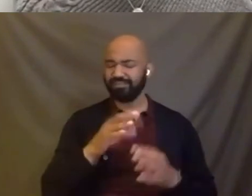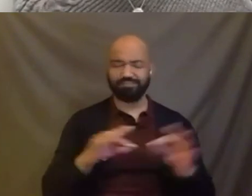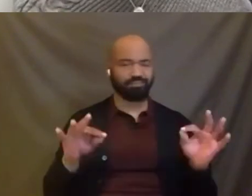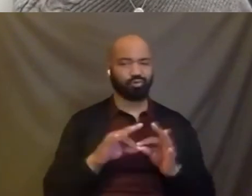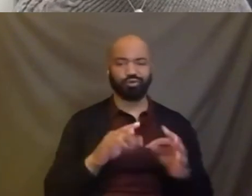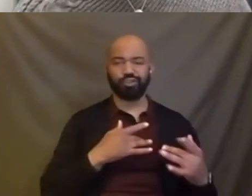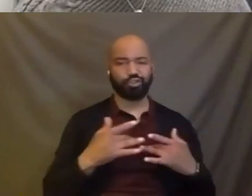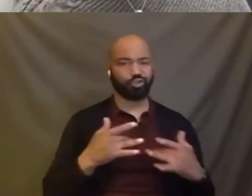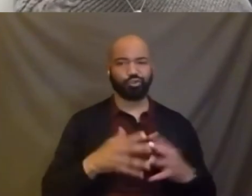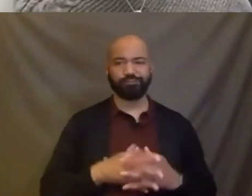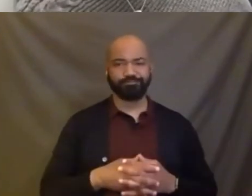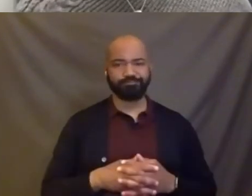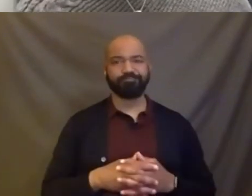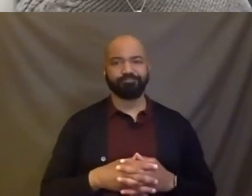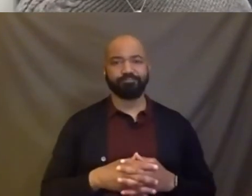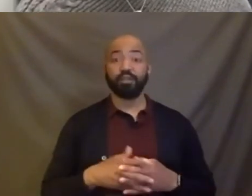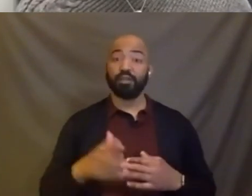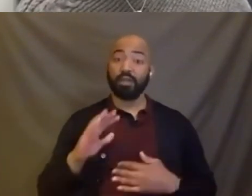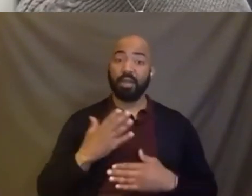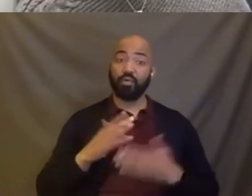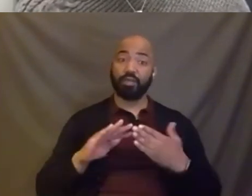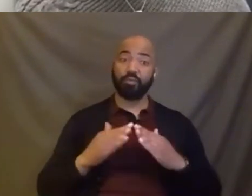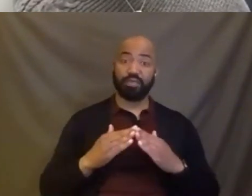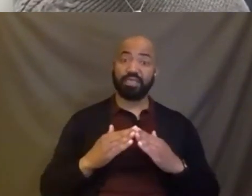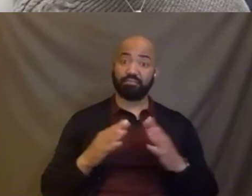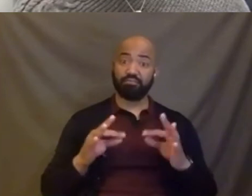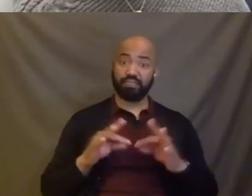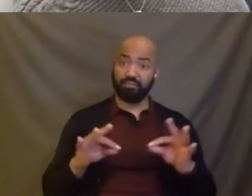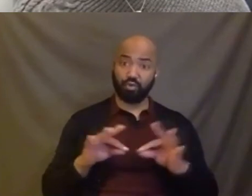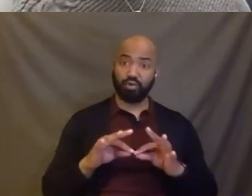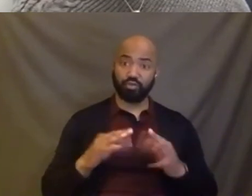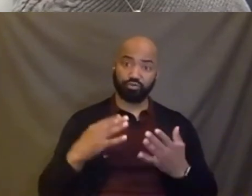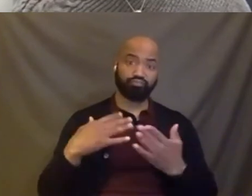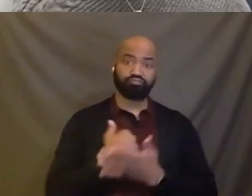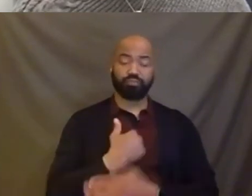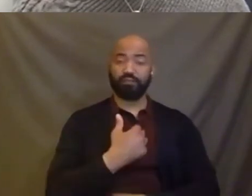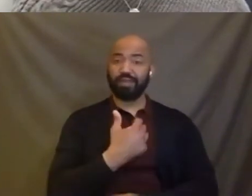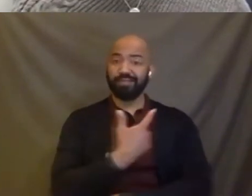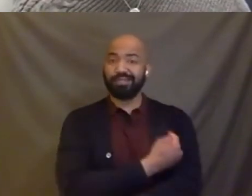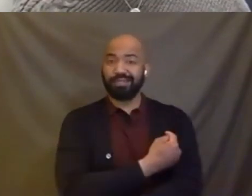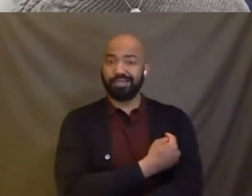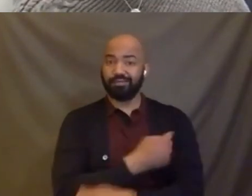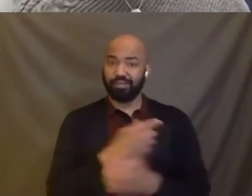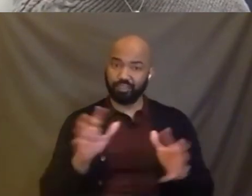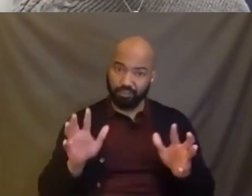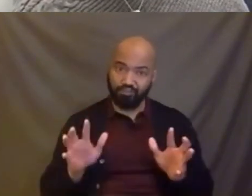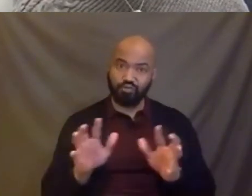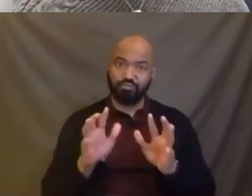a movement within our community to get vaccinated, I think that, and this really